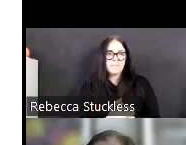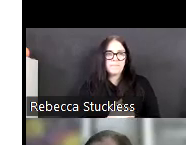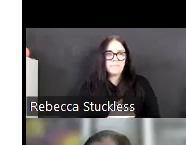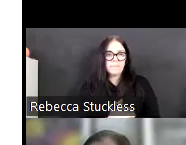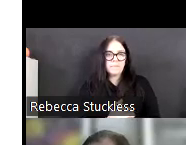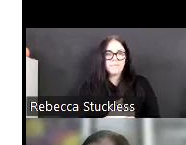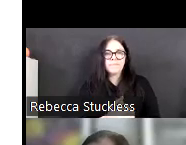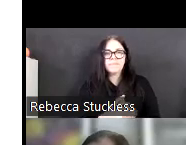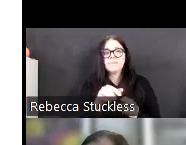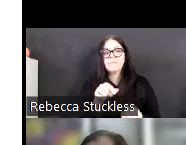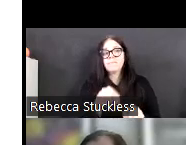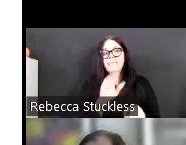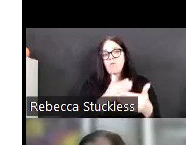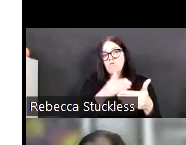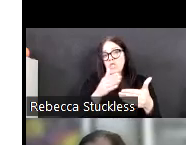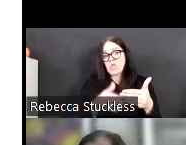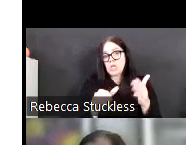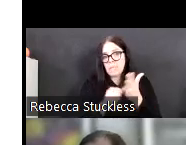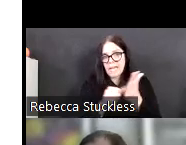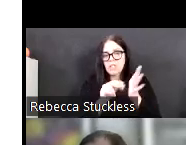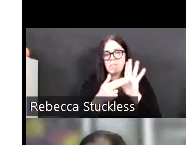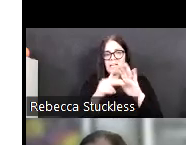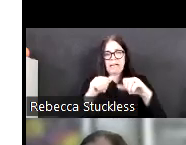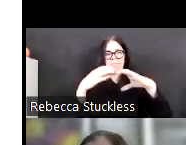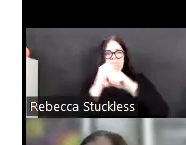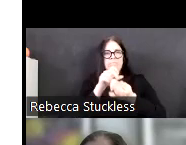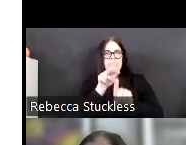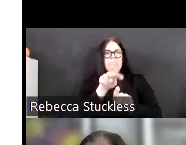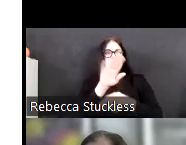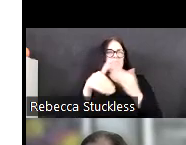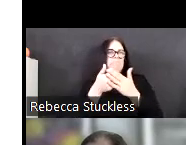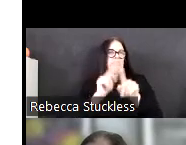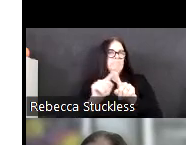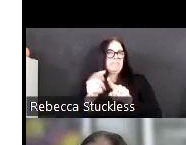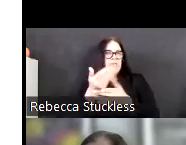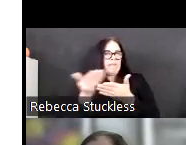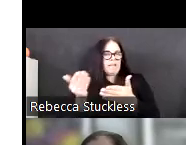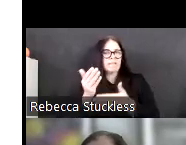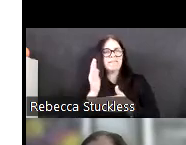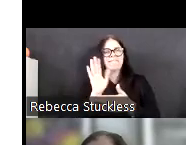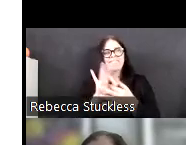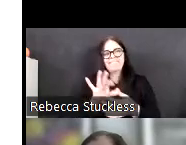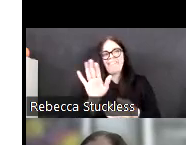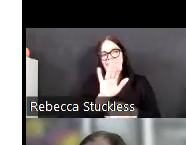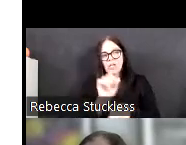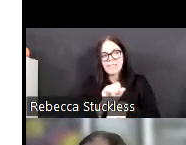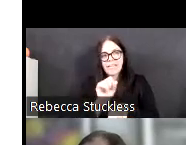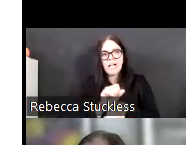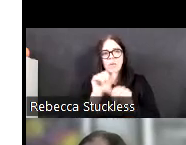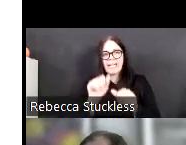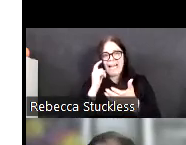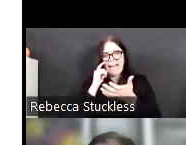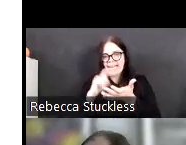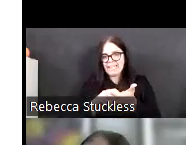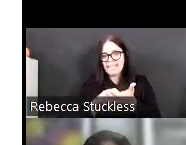This is our results page, so it just allows us to capture a couple of different things. So based on the tasks that they would do, we can